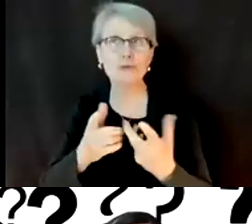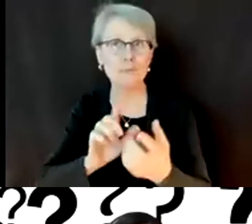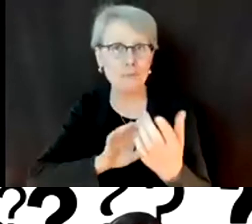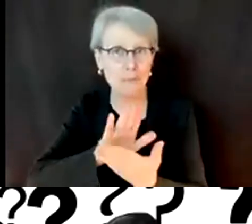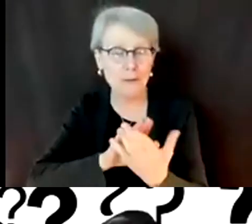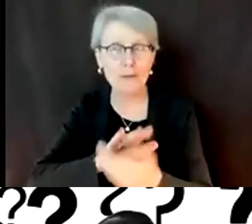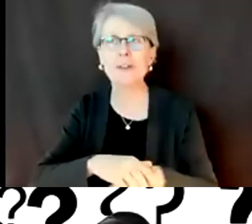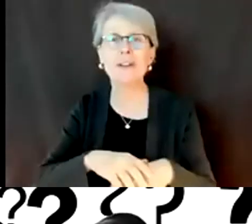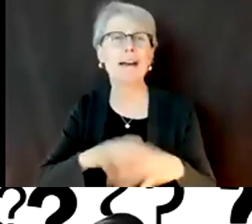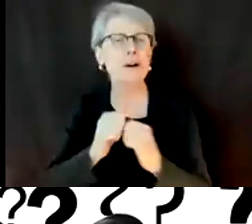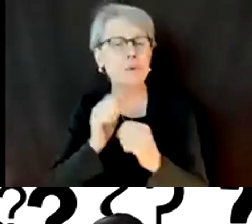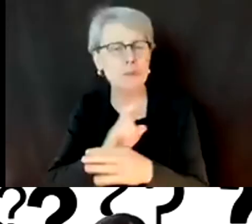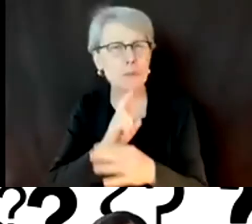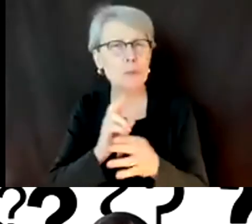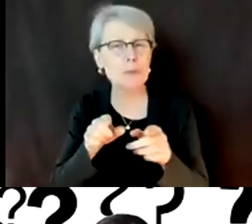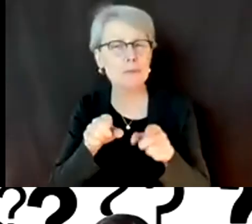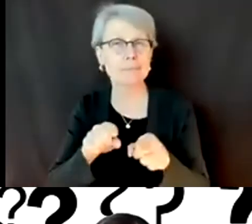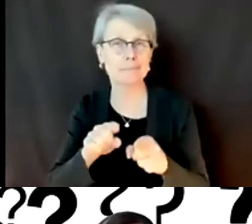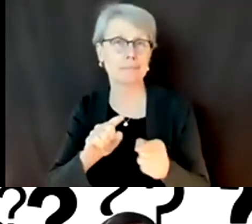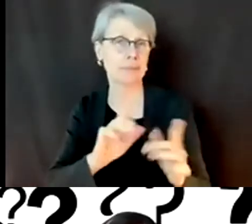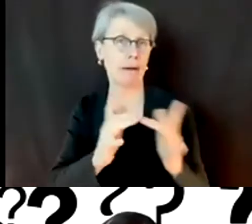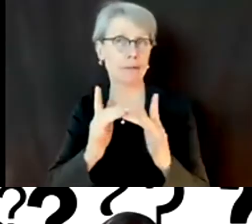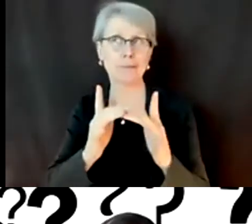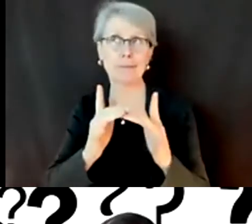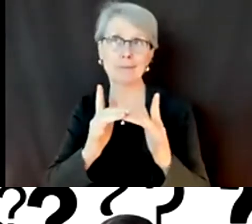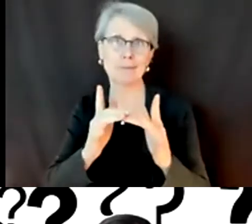use this sort of cyberverse to support